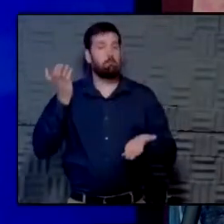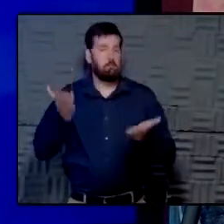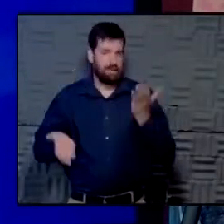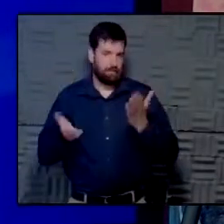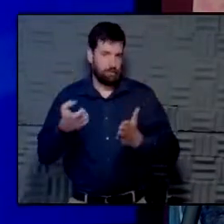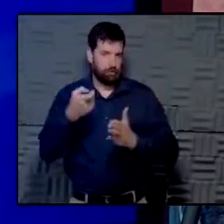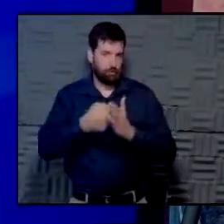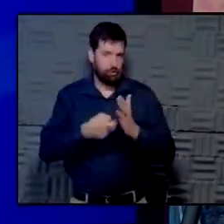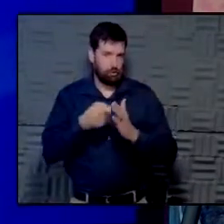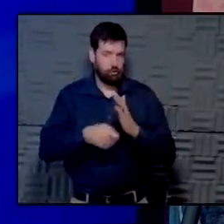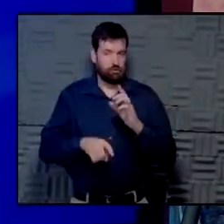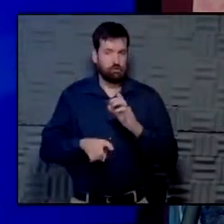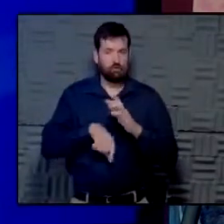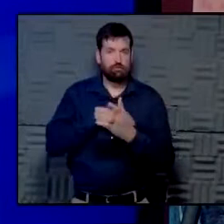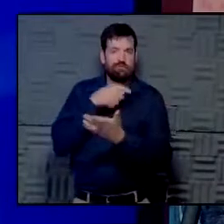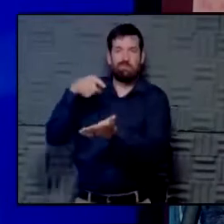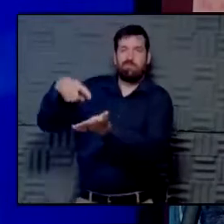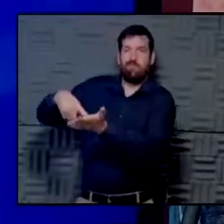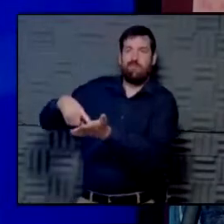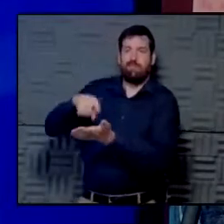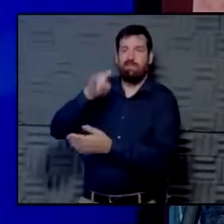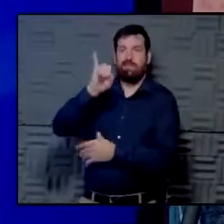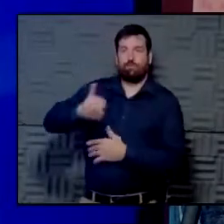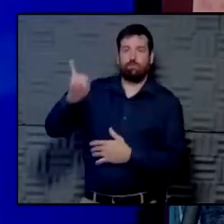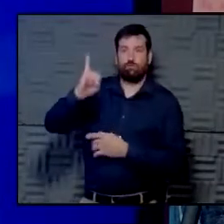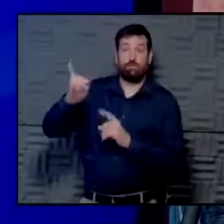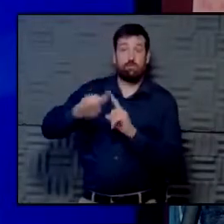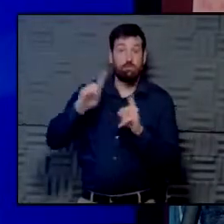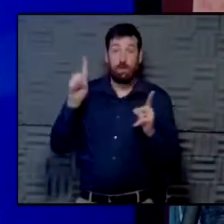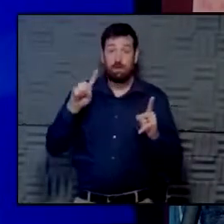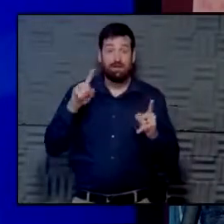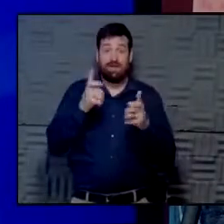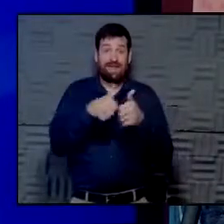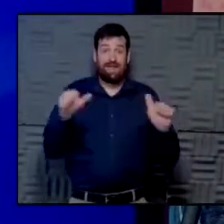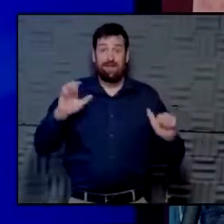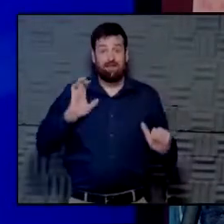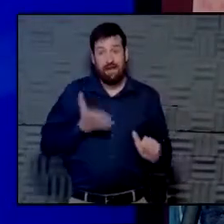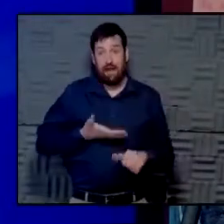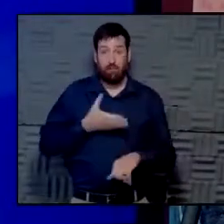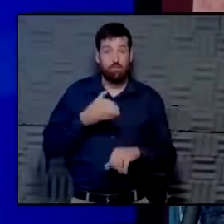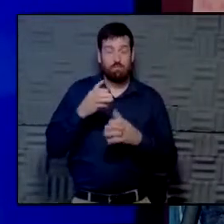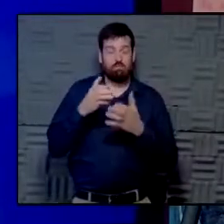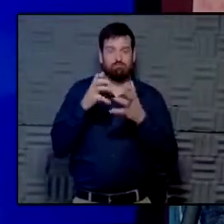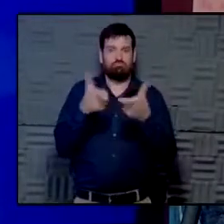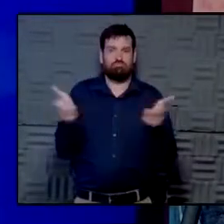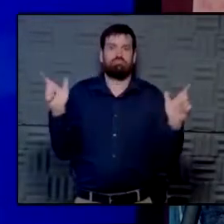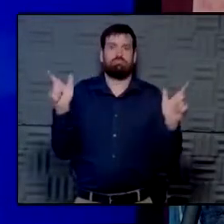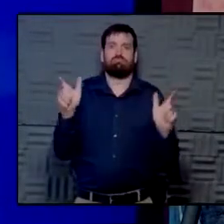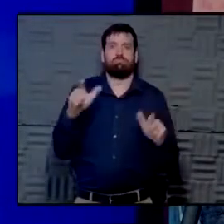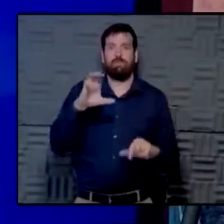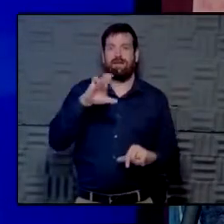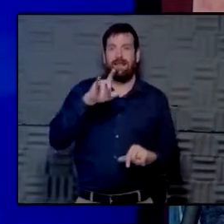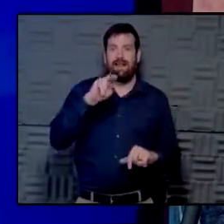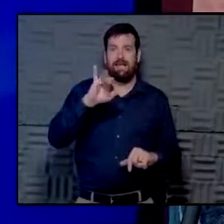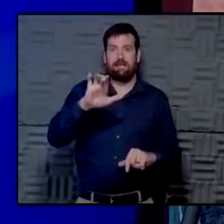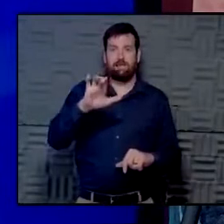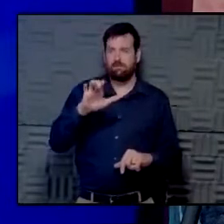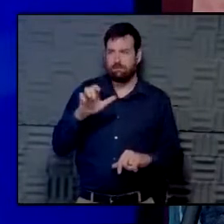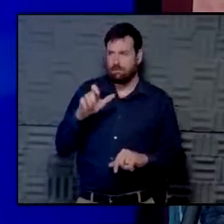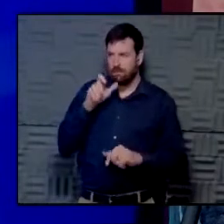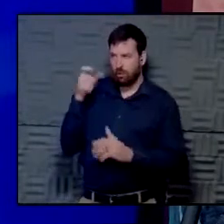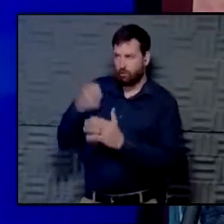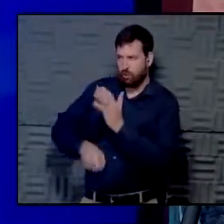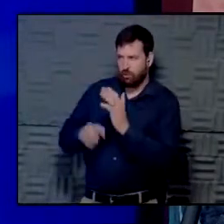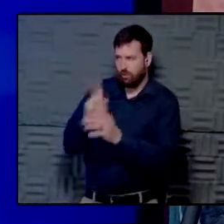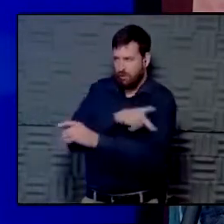associated with that billed to your insurance, but anything in the mass vaccination clinics are free. But even then, it shouldn't result in a charge to the patient.